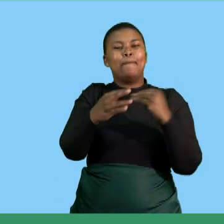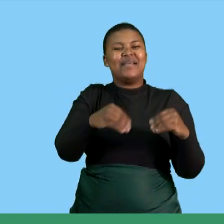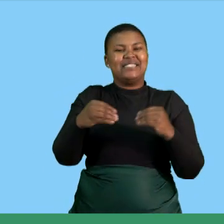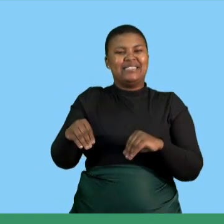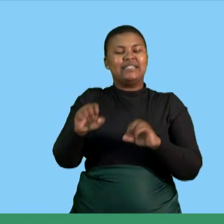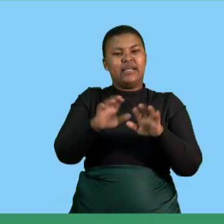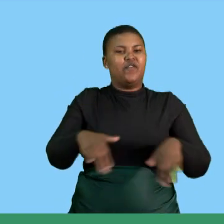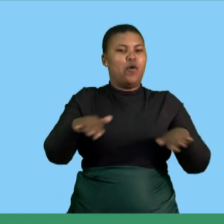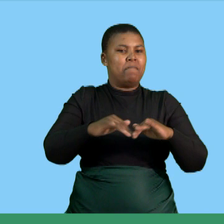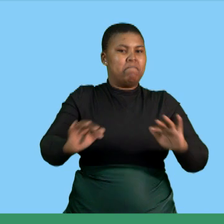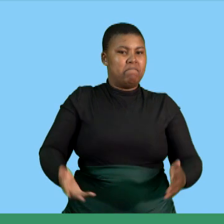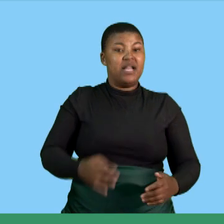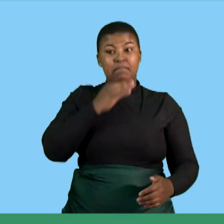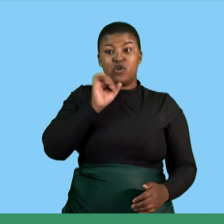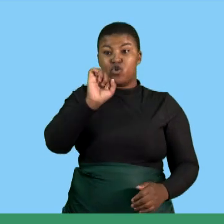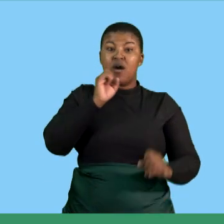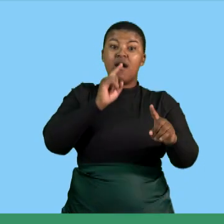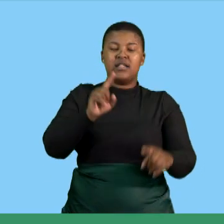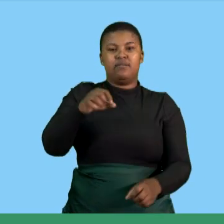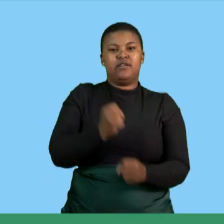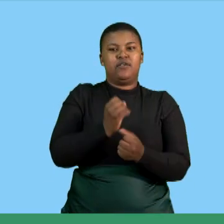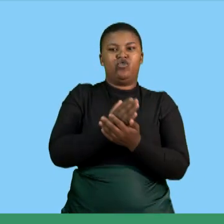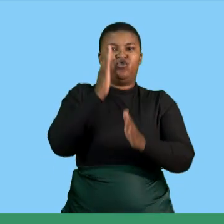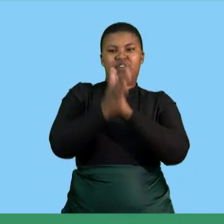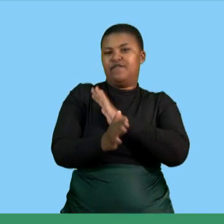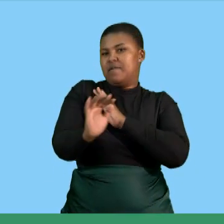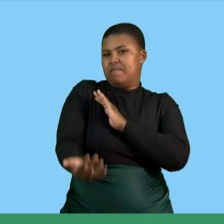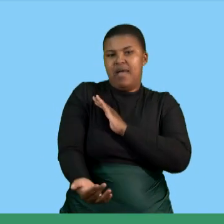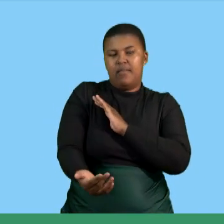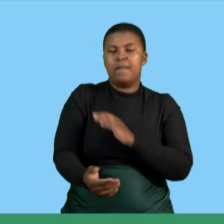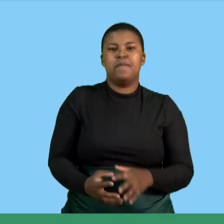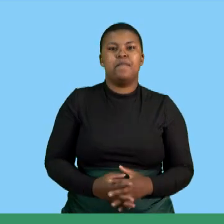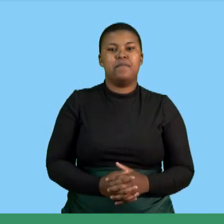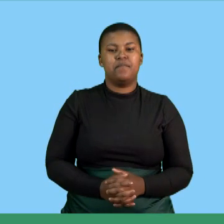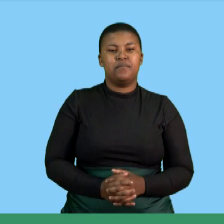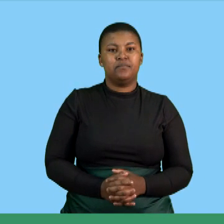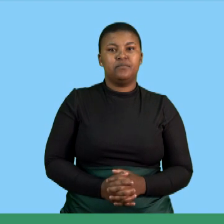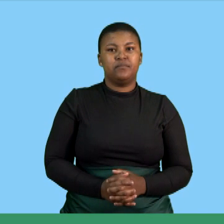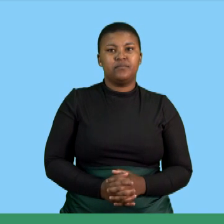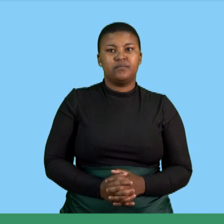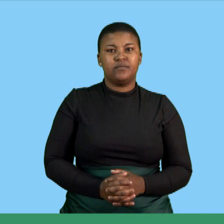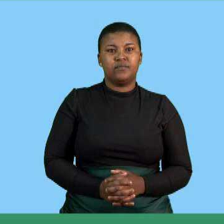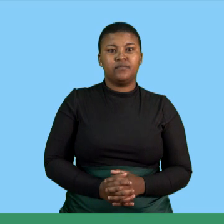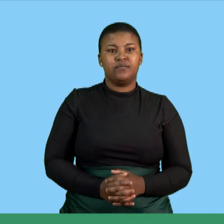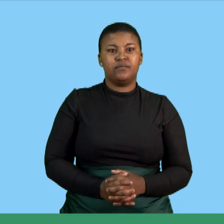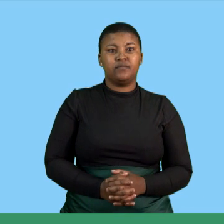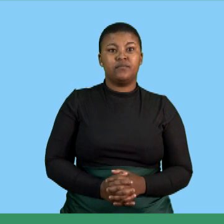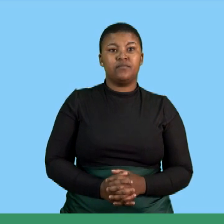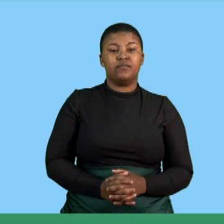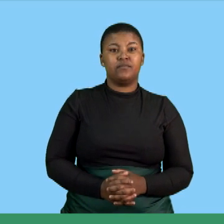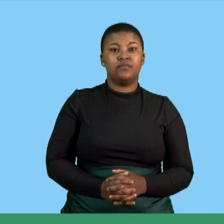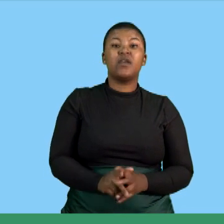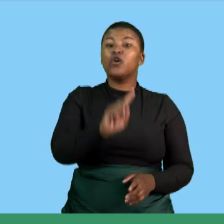relevant business environment. So our answer will then be straightforward, macro environment. But then the